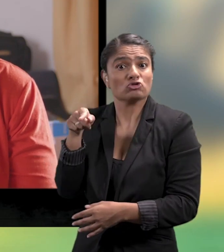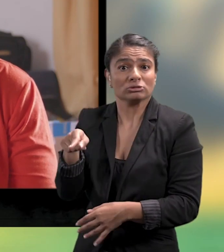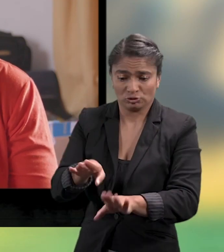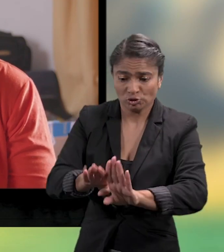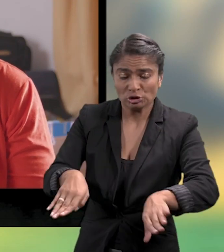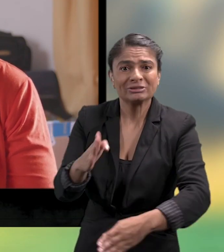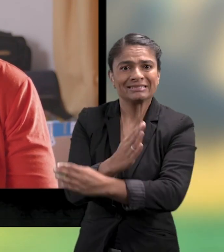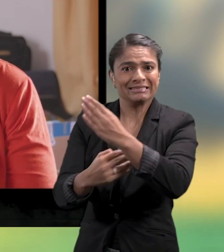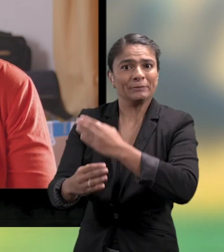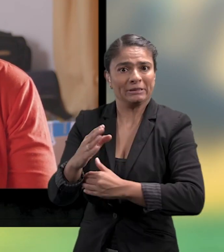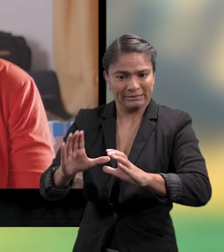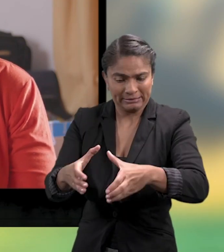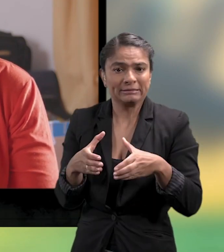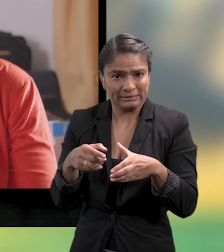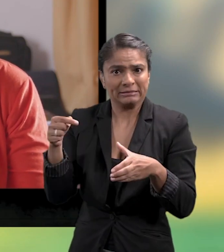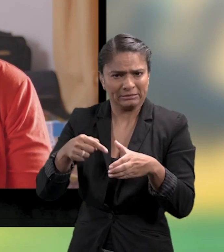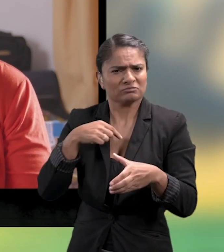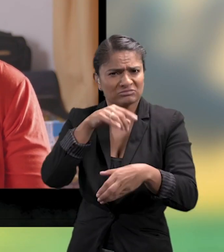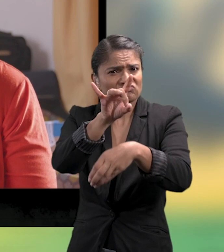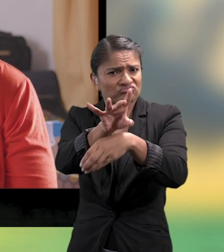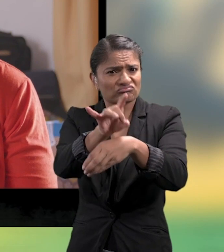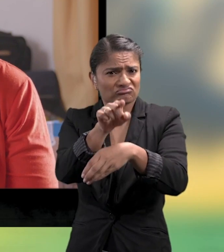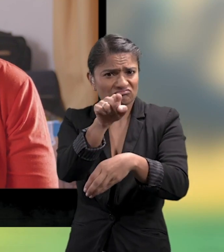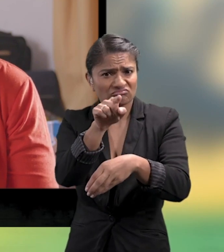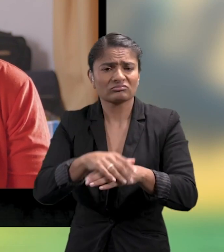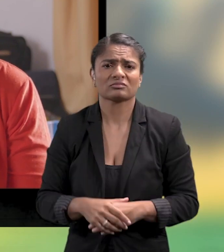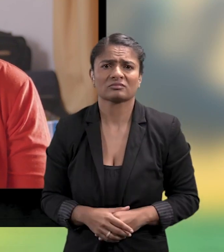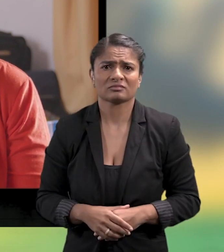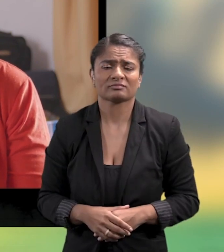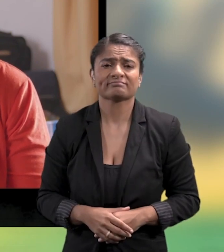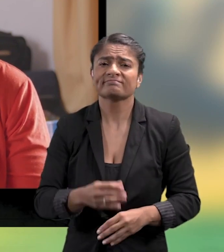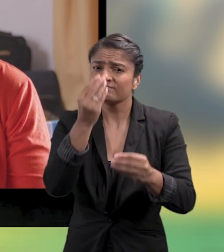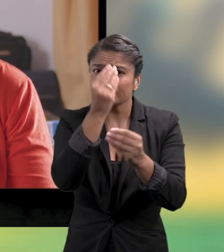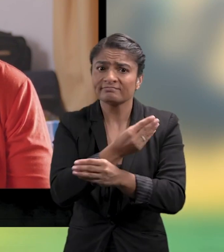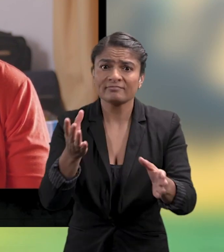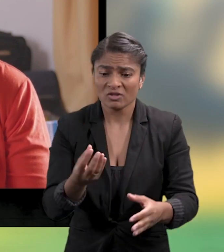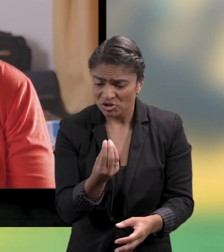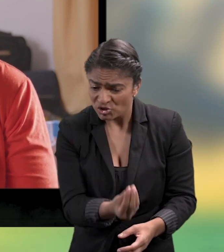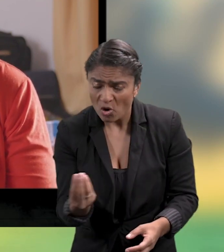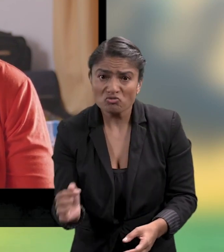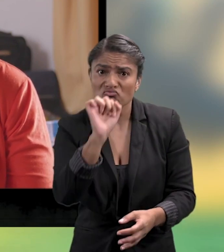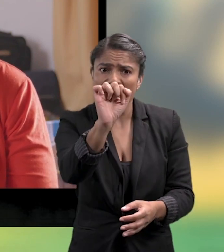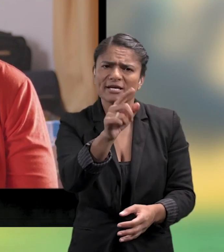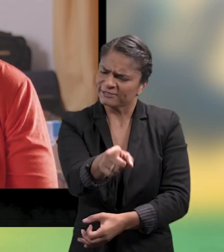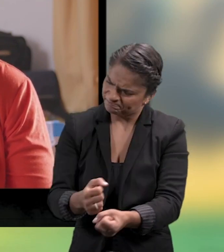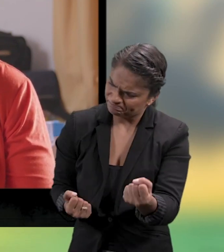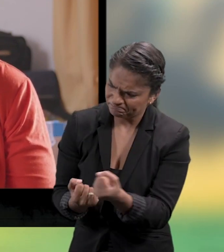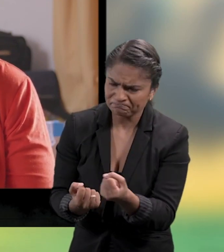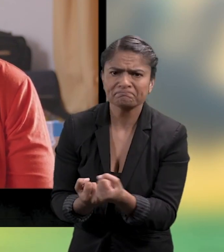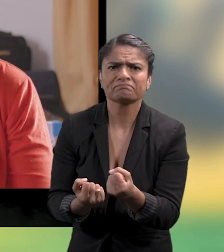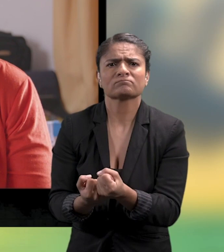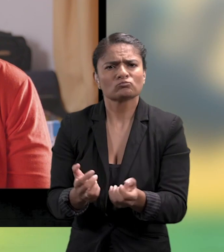advise batswadi ba nang le bana ba nang le disabilities to say ba supporte bana e ba bona and encourage